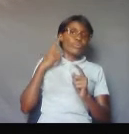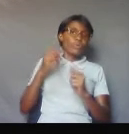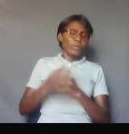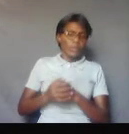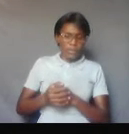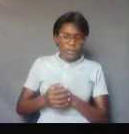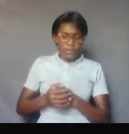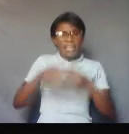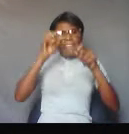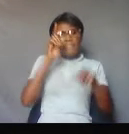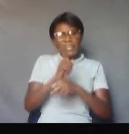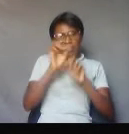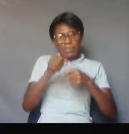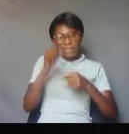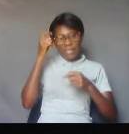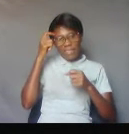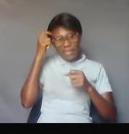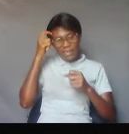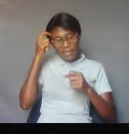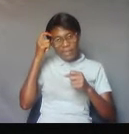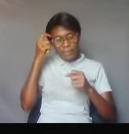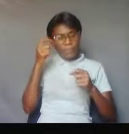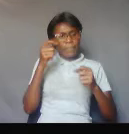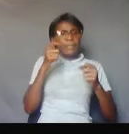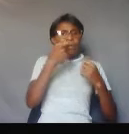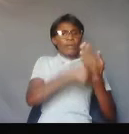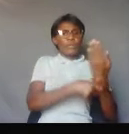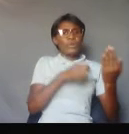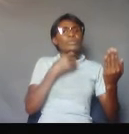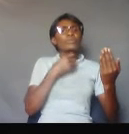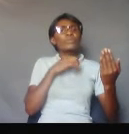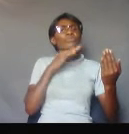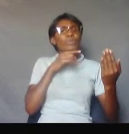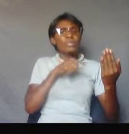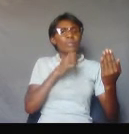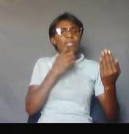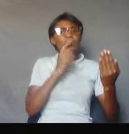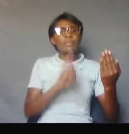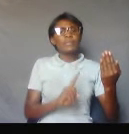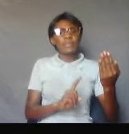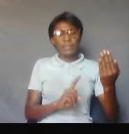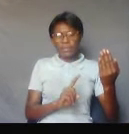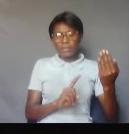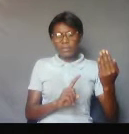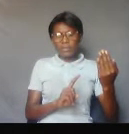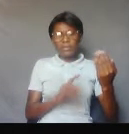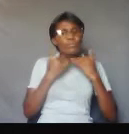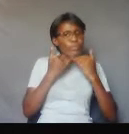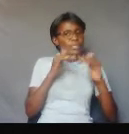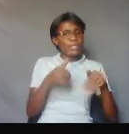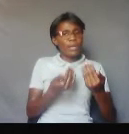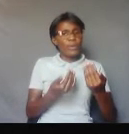think of the world of the text, so the Bible as a book in itself, and then we need to think about the reader.